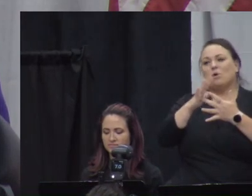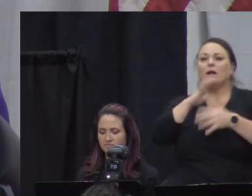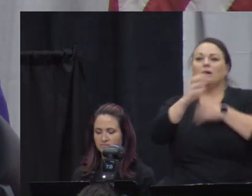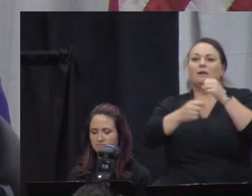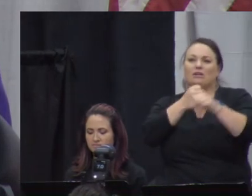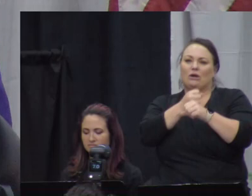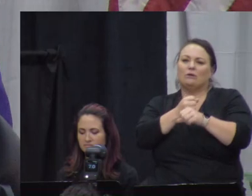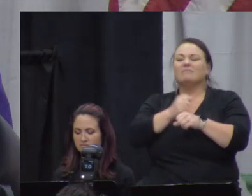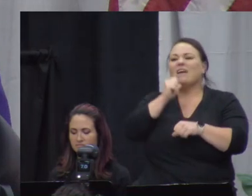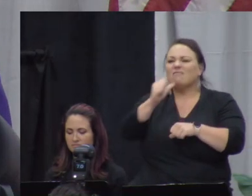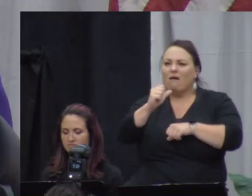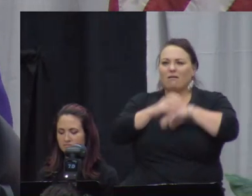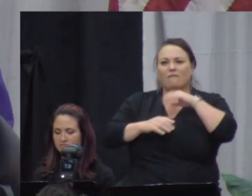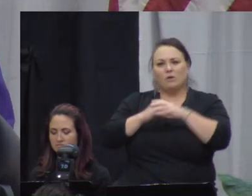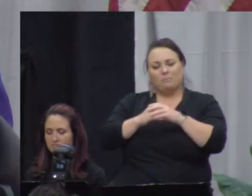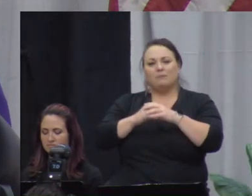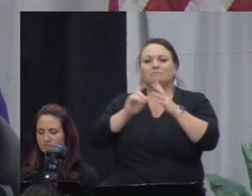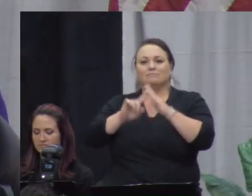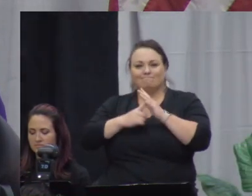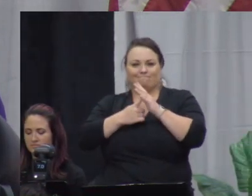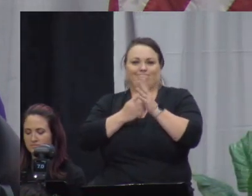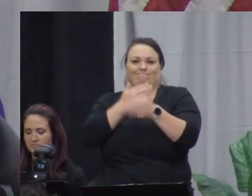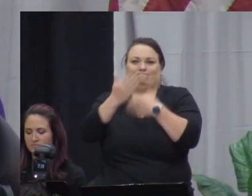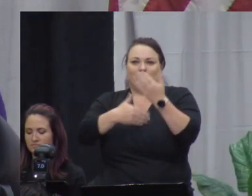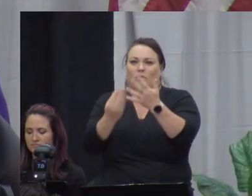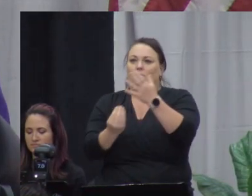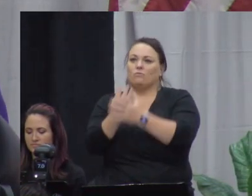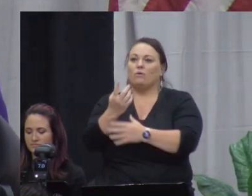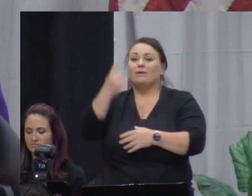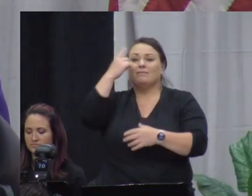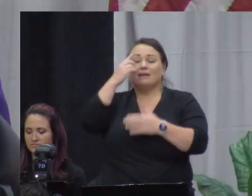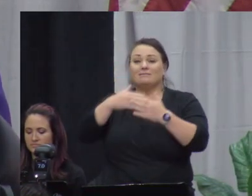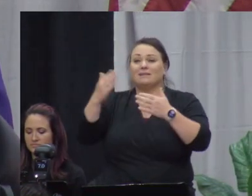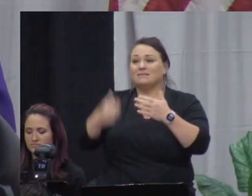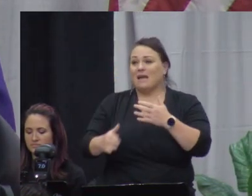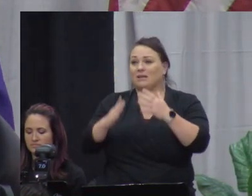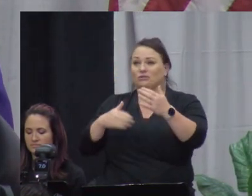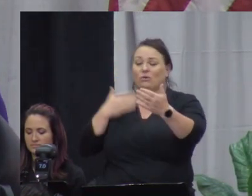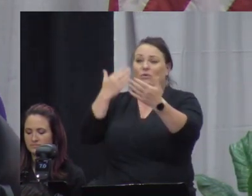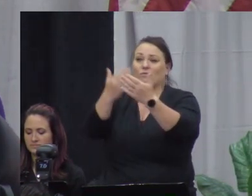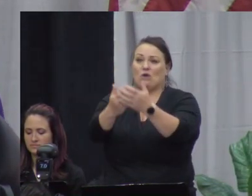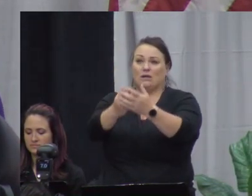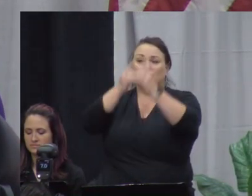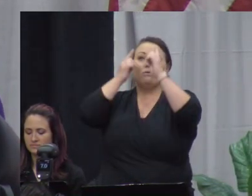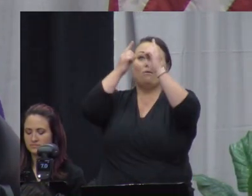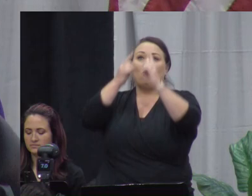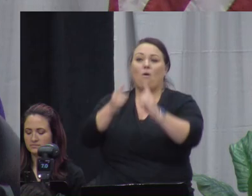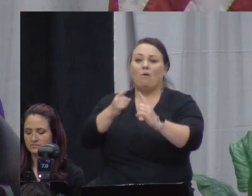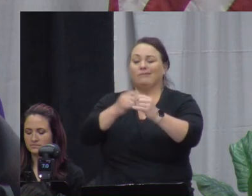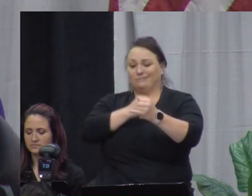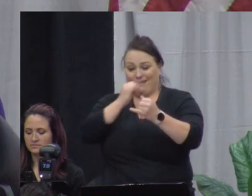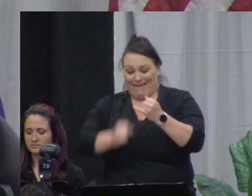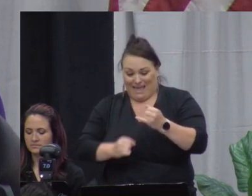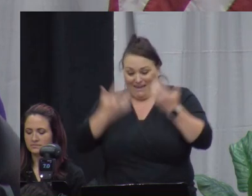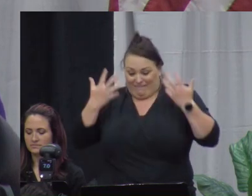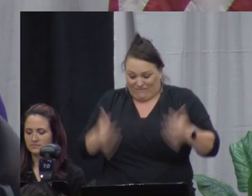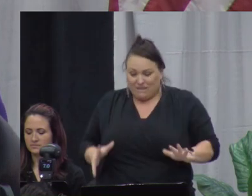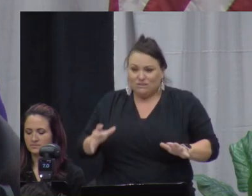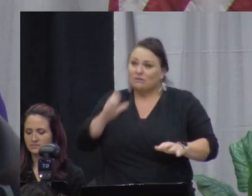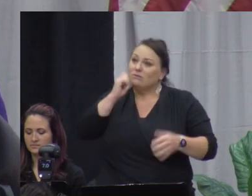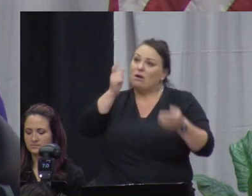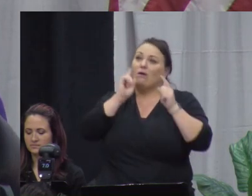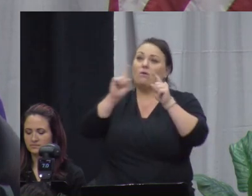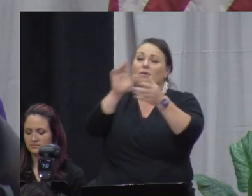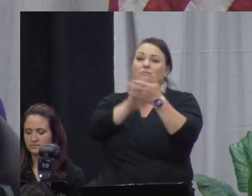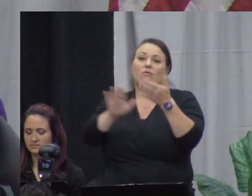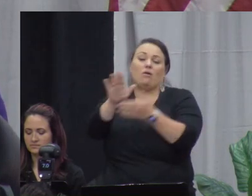growth. Now you're probably thinking that this is the end, that you've reached the goal, the finish line, and even if you're not going to college right away,